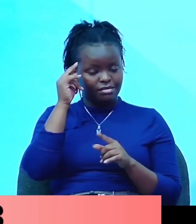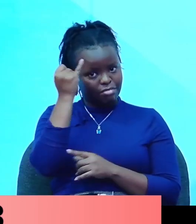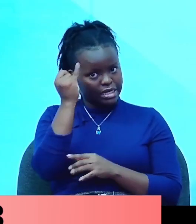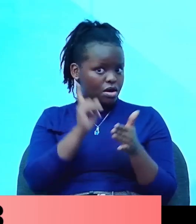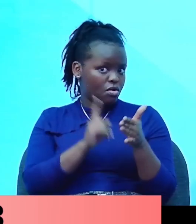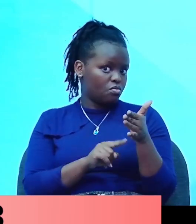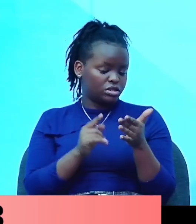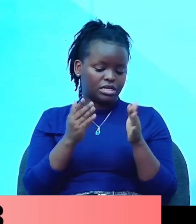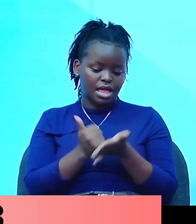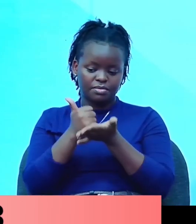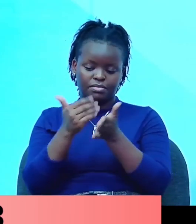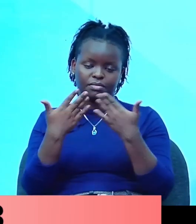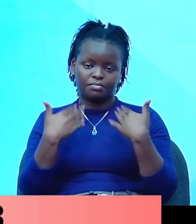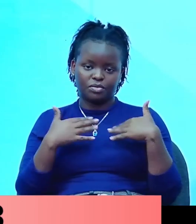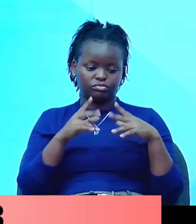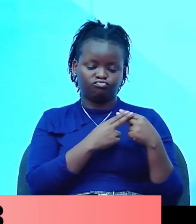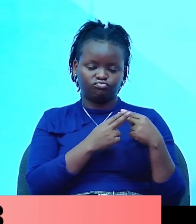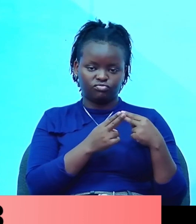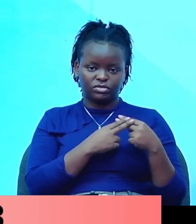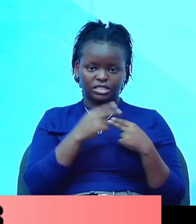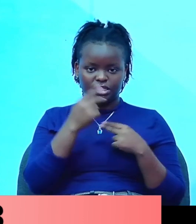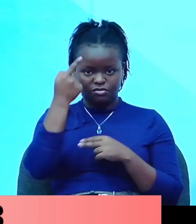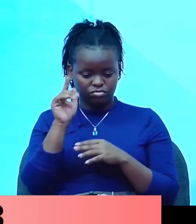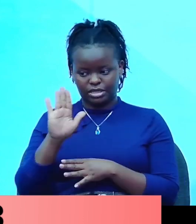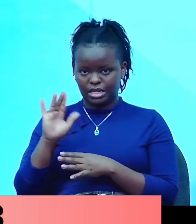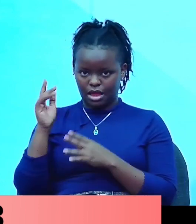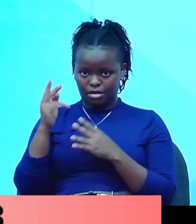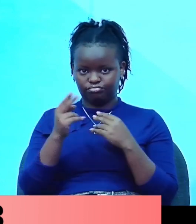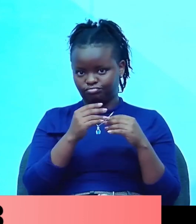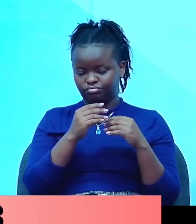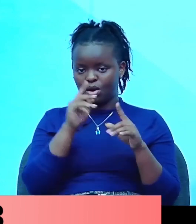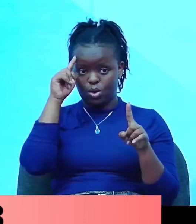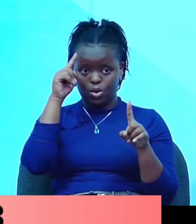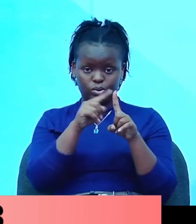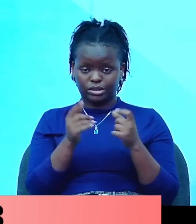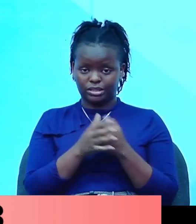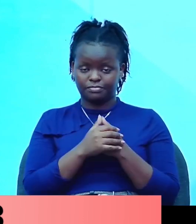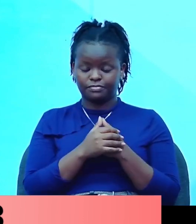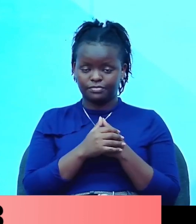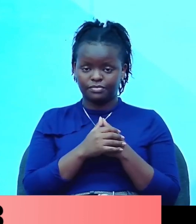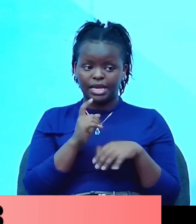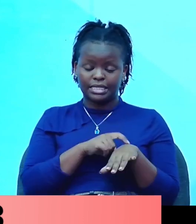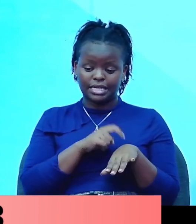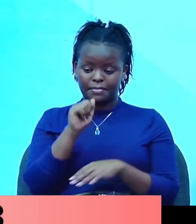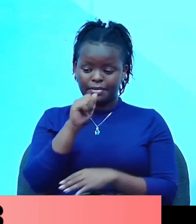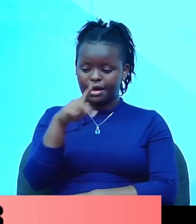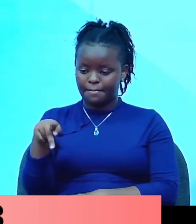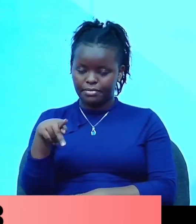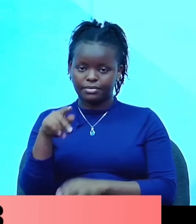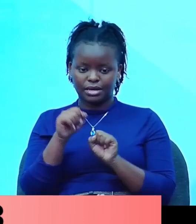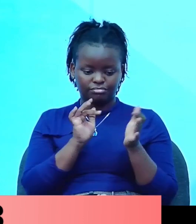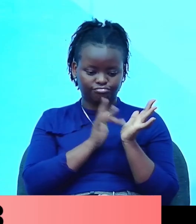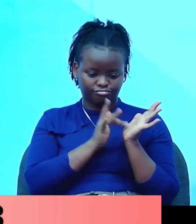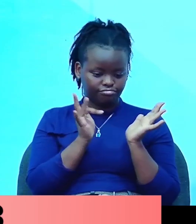save for their goals. And that is why it works for this. And once on the app, you can actually select, this